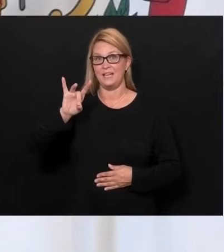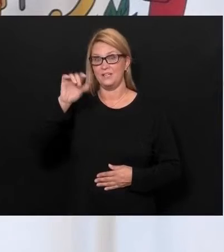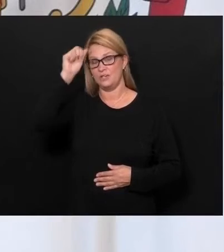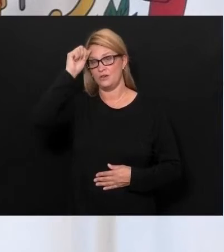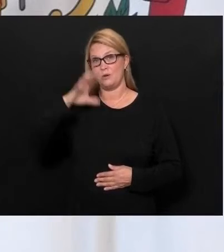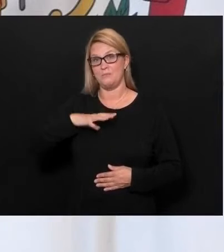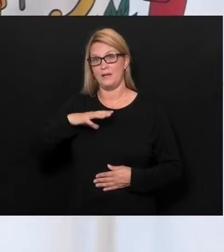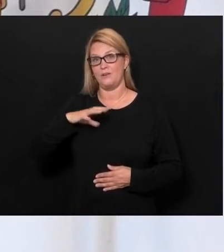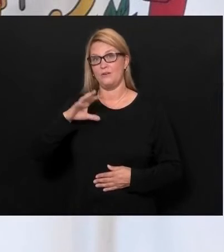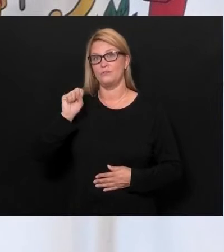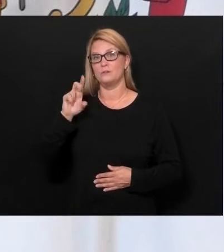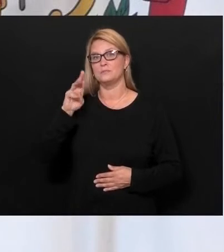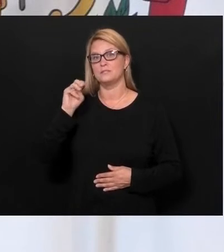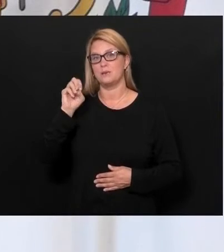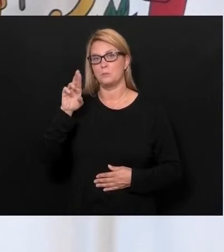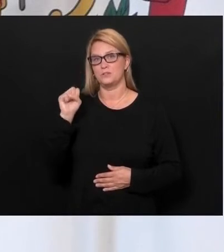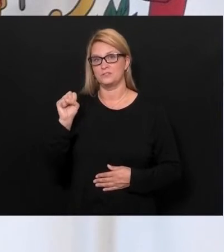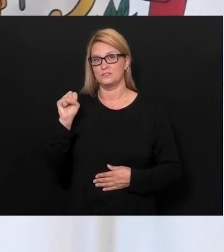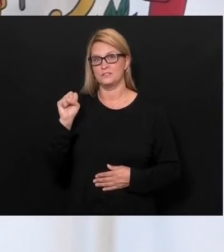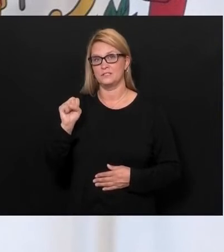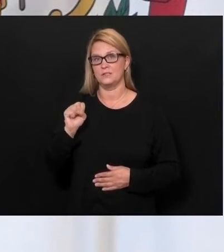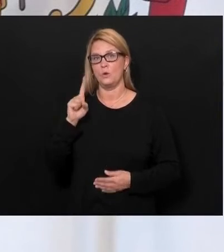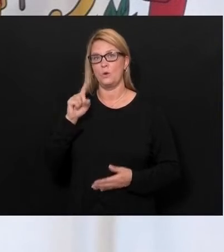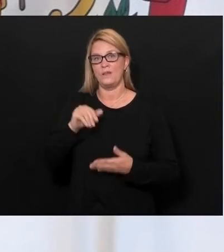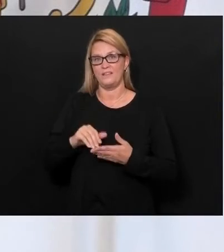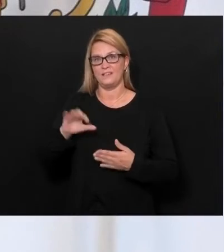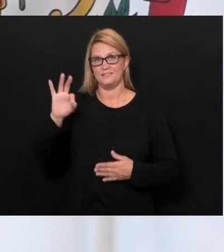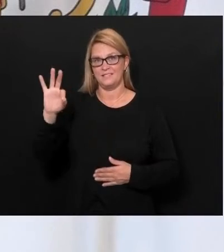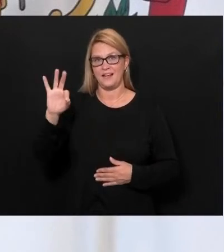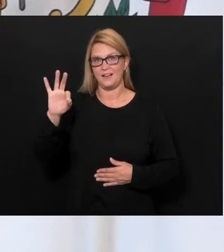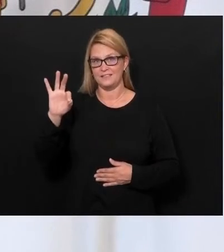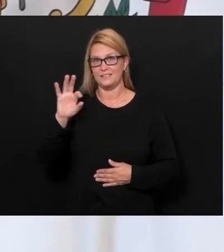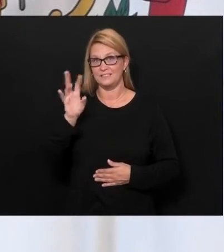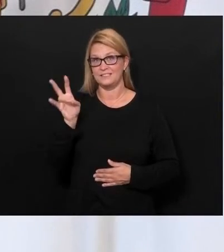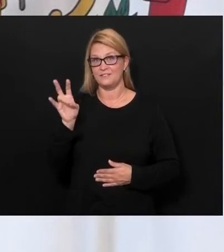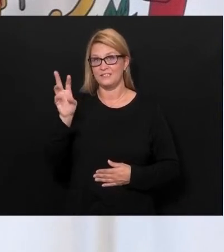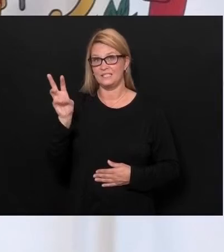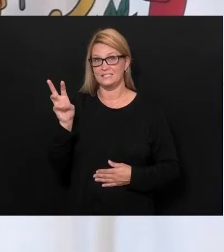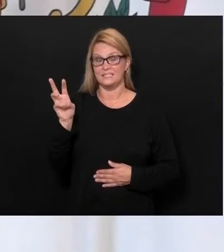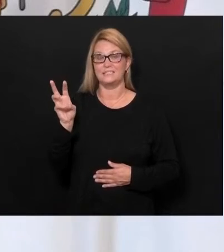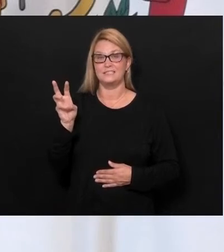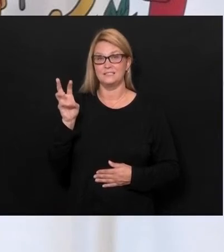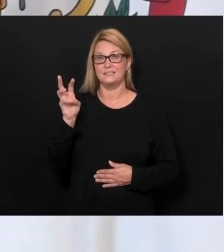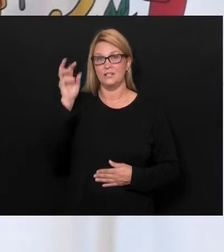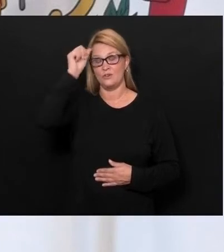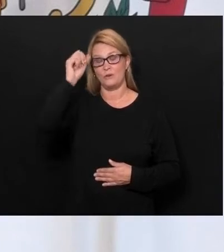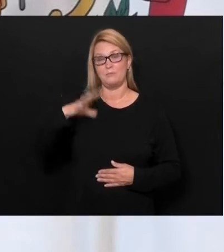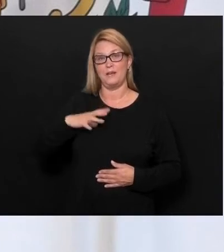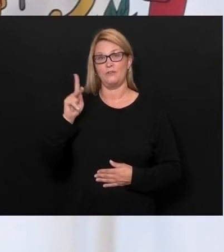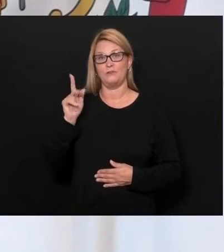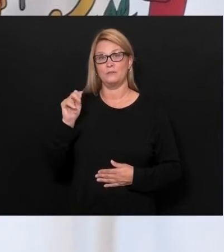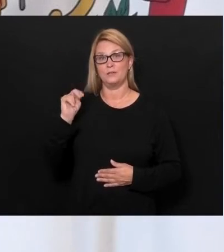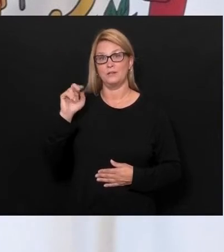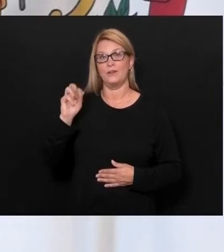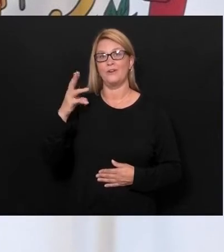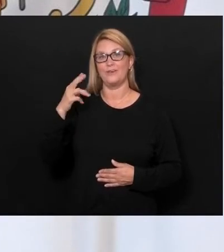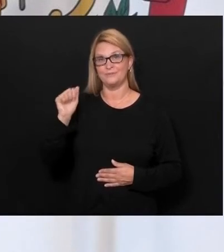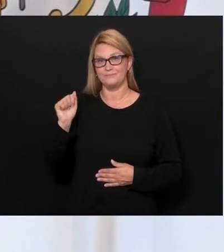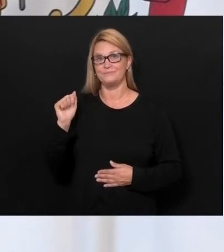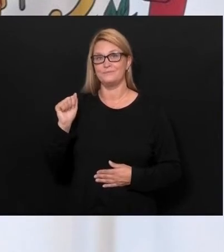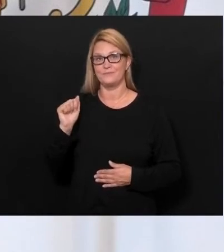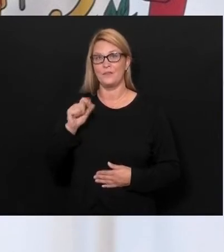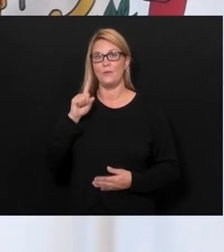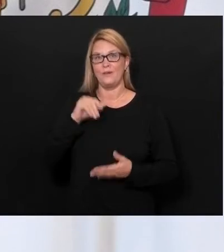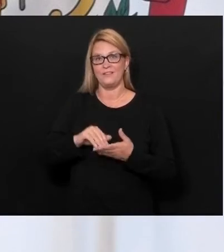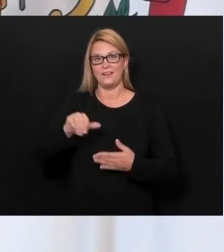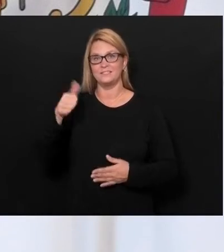male from Summers County. Our 1,009th death is a 76-year-old male from Kanawha County. Our 1,010th death